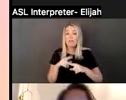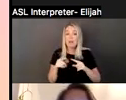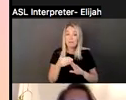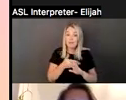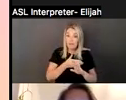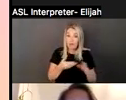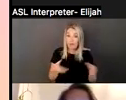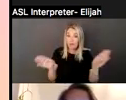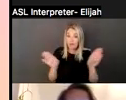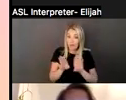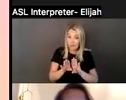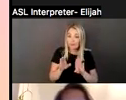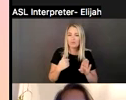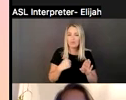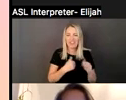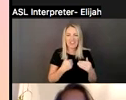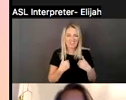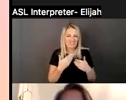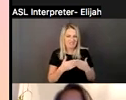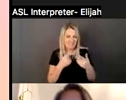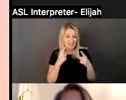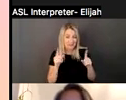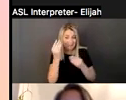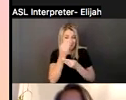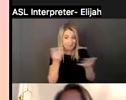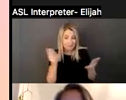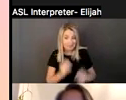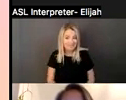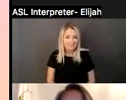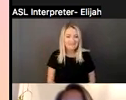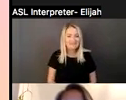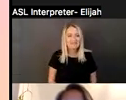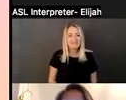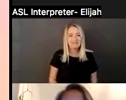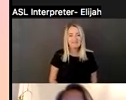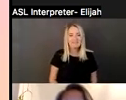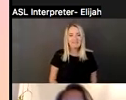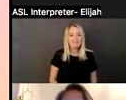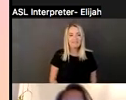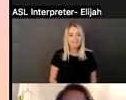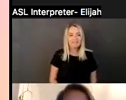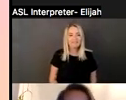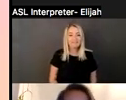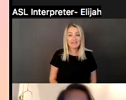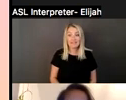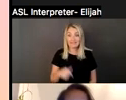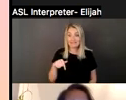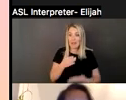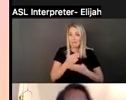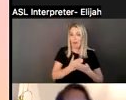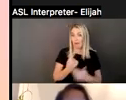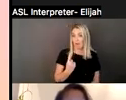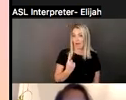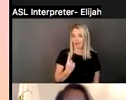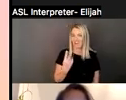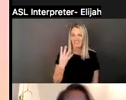we close out, we have just a few announcements. So this has been part 1 of a 4-part